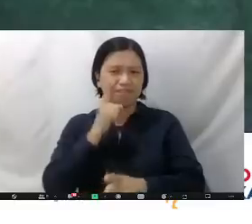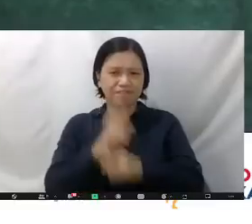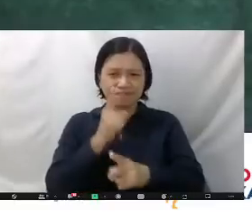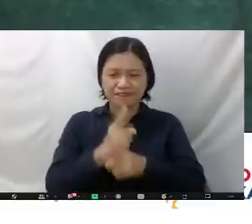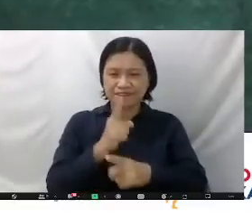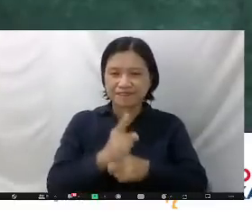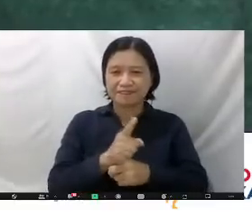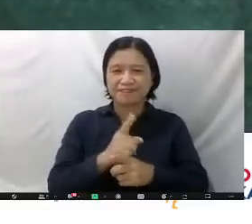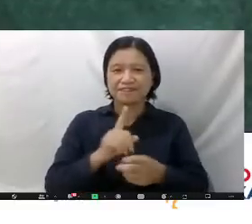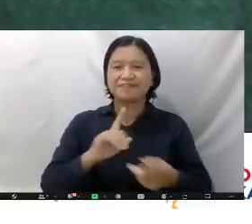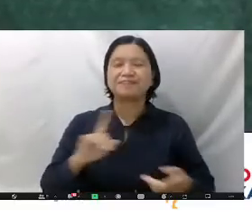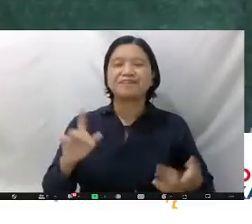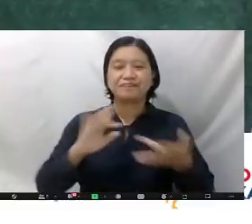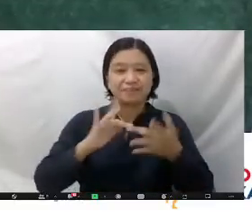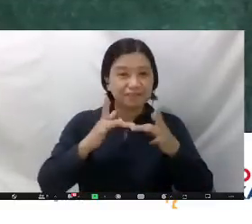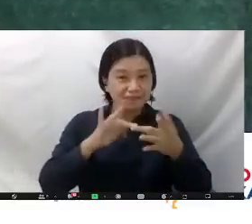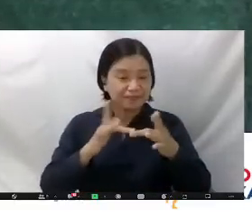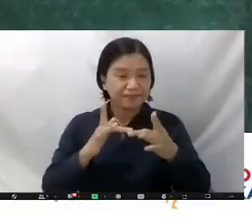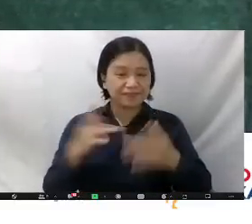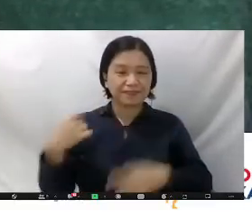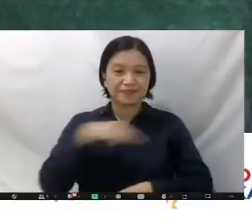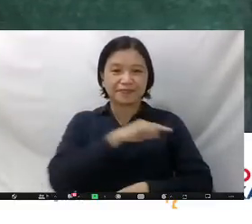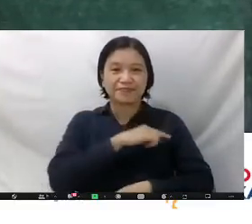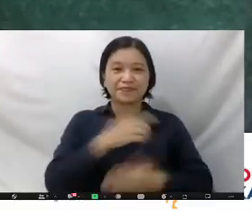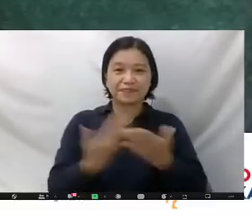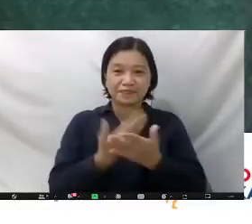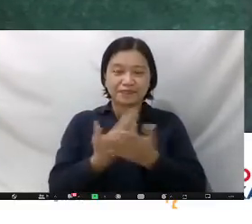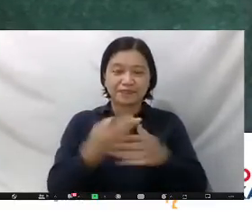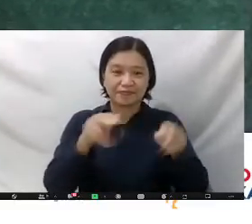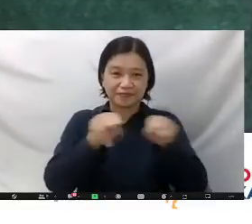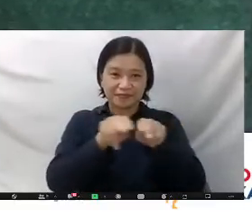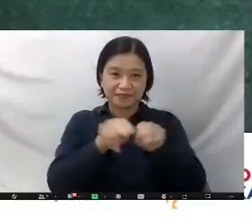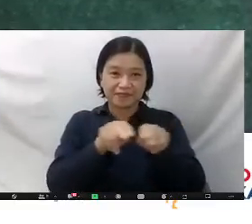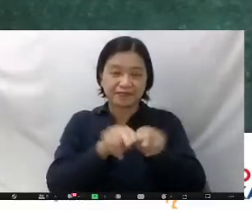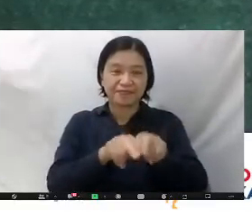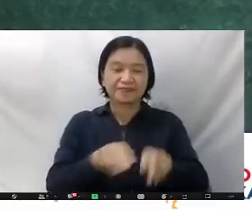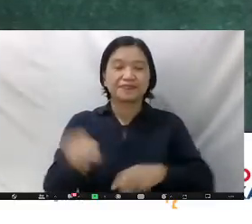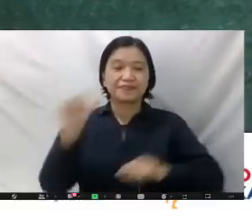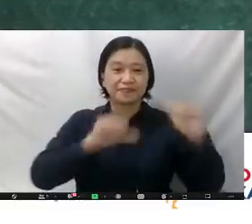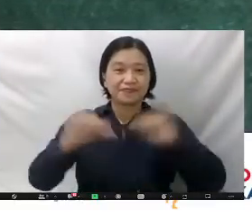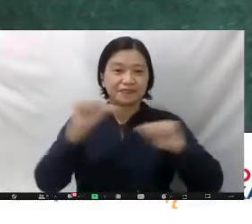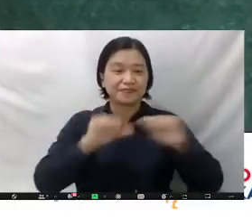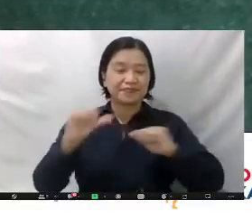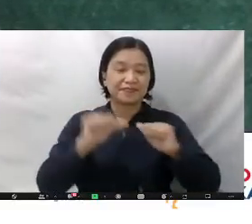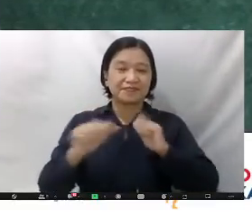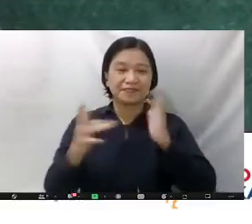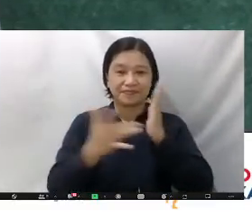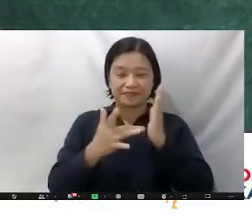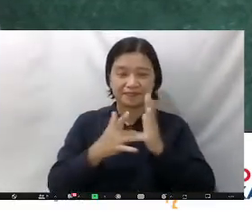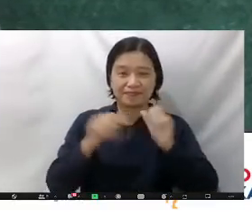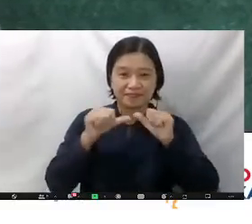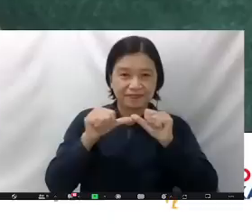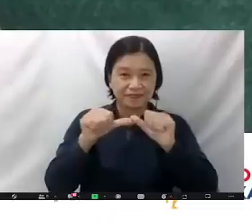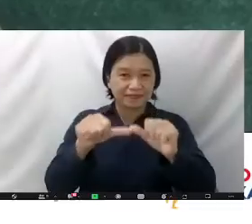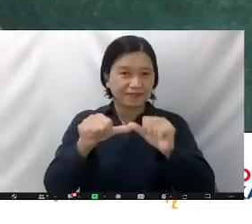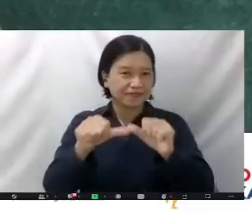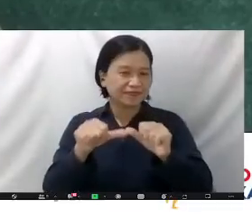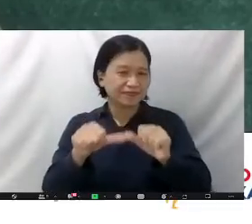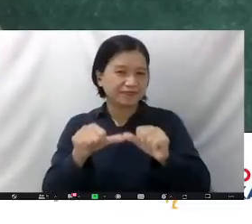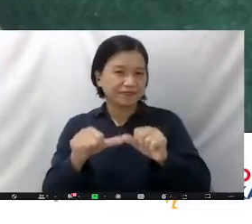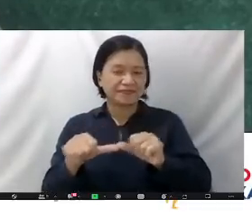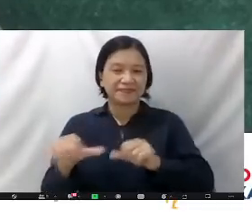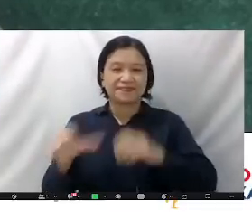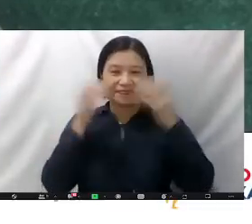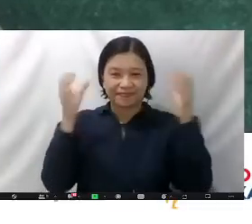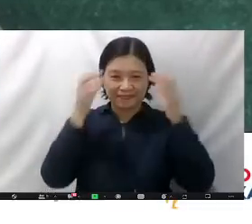online, but this year's Olympics in science and technology in the country will surely continue its tradition of celebrating the best and